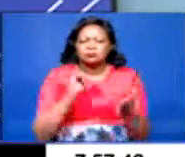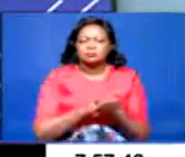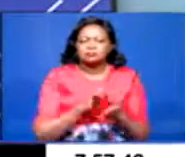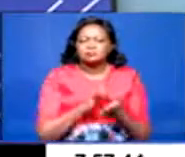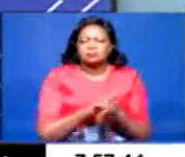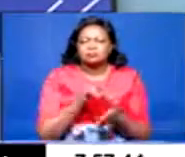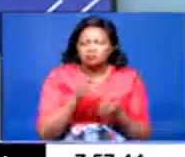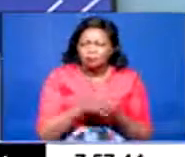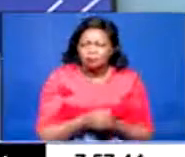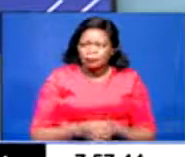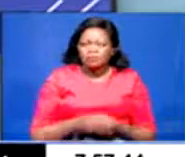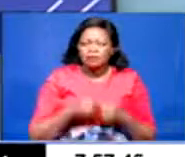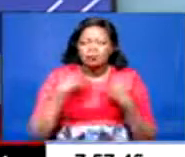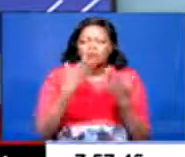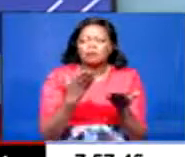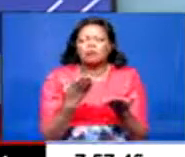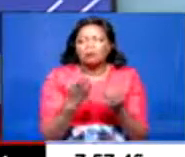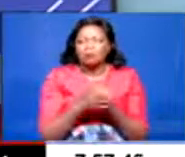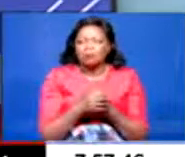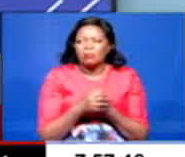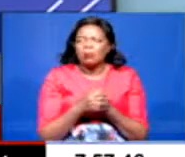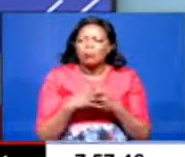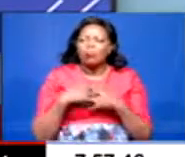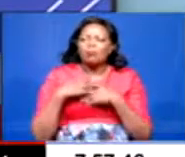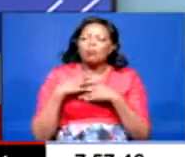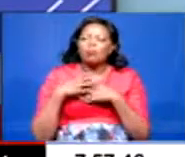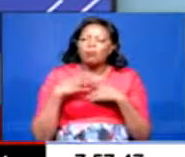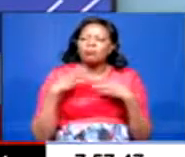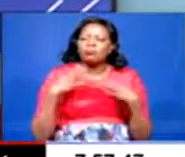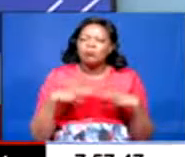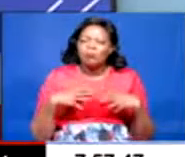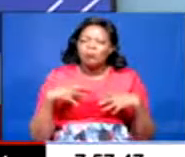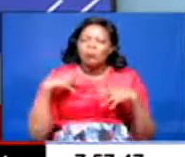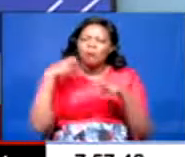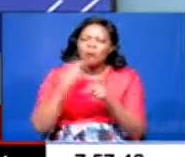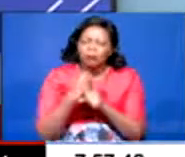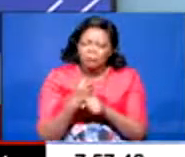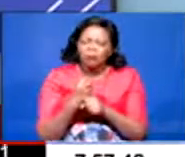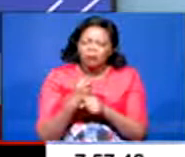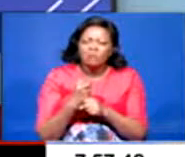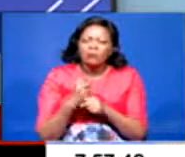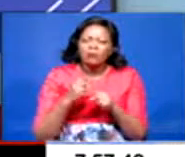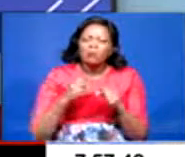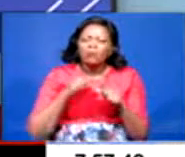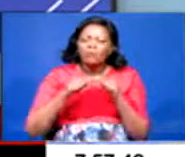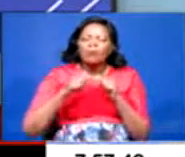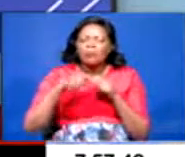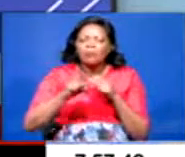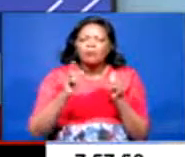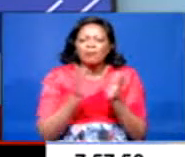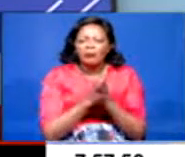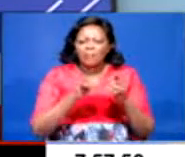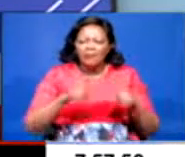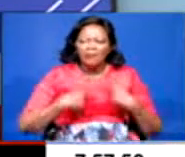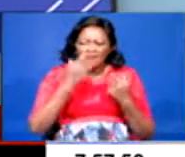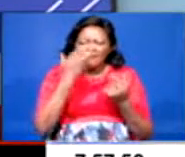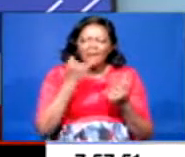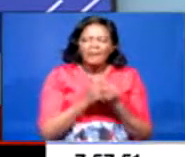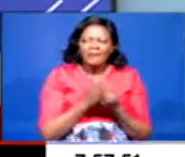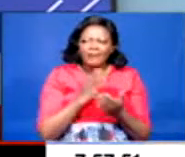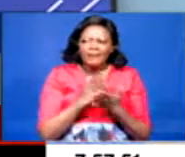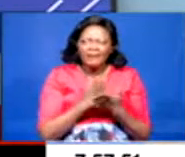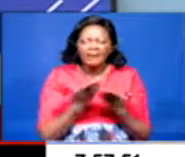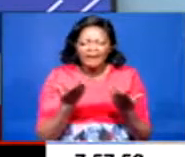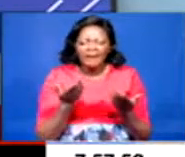some kind of trust on behalf of Kenyans. And even myself, because I really doubted he could come this